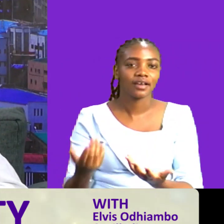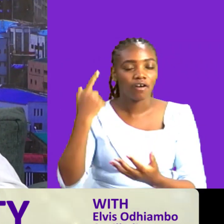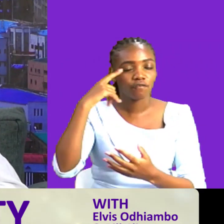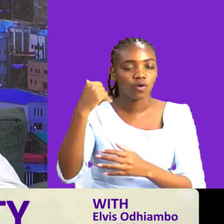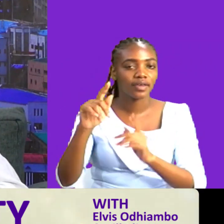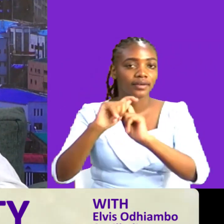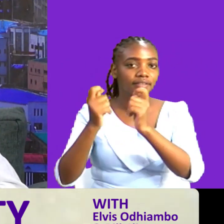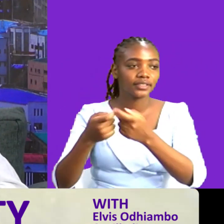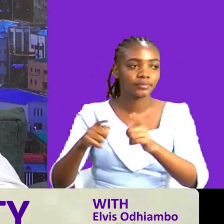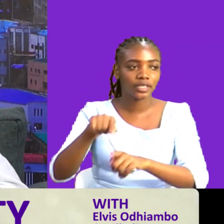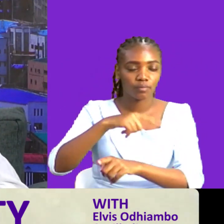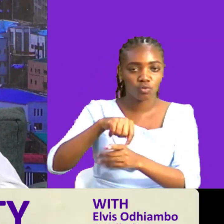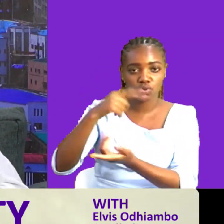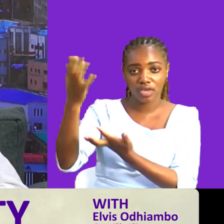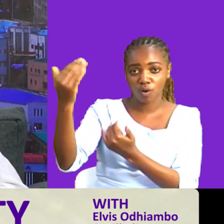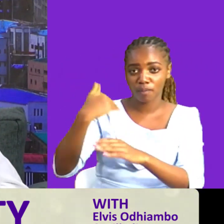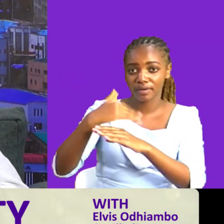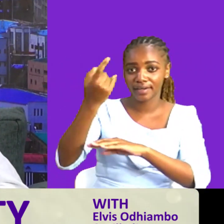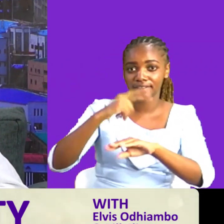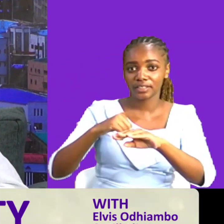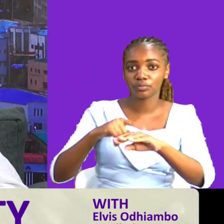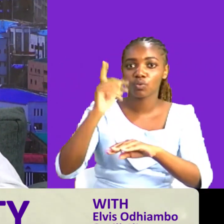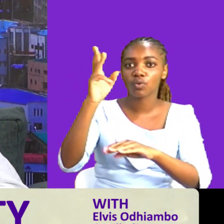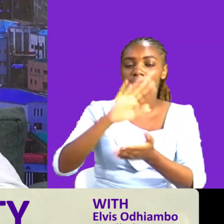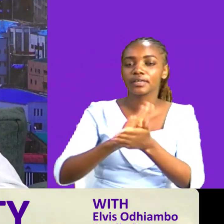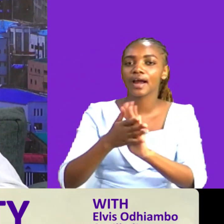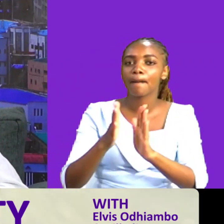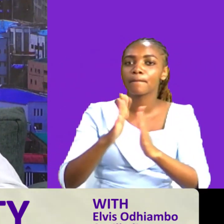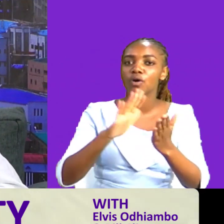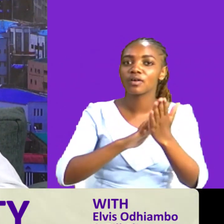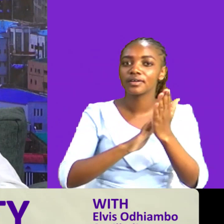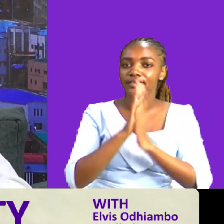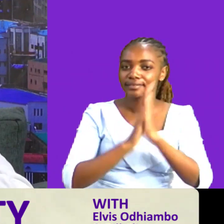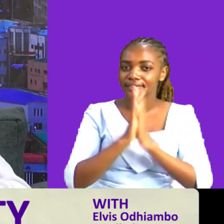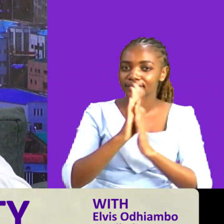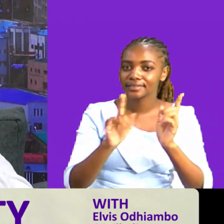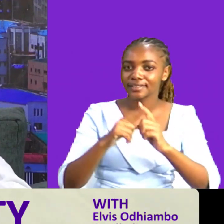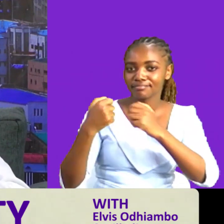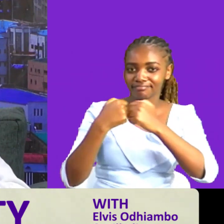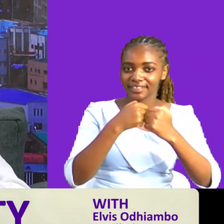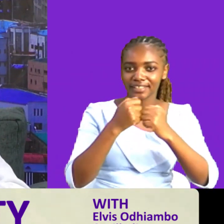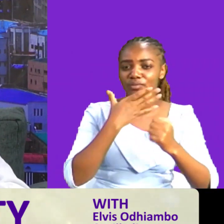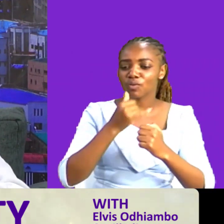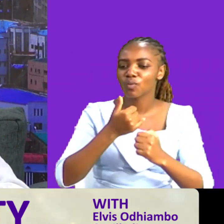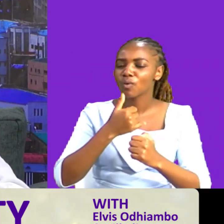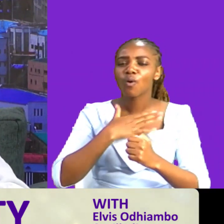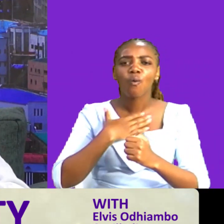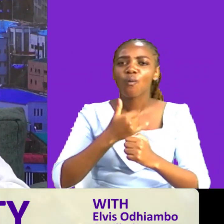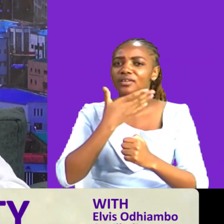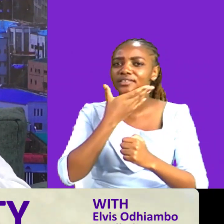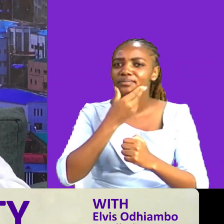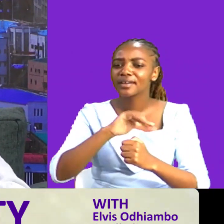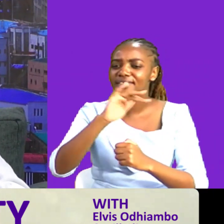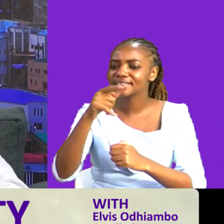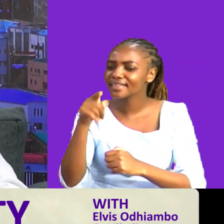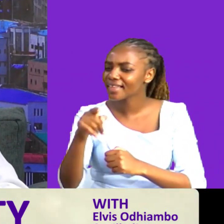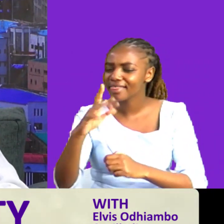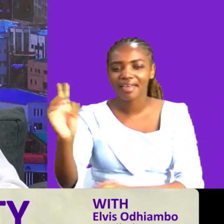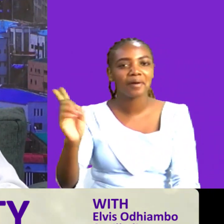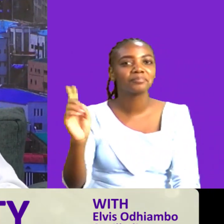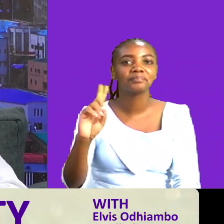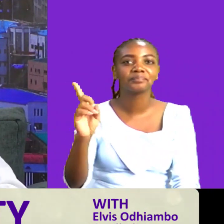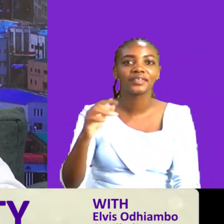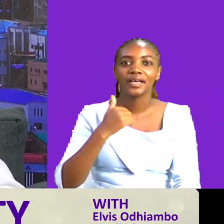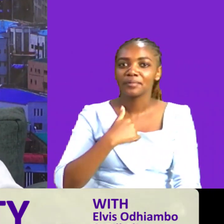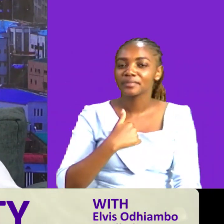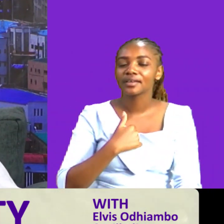team, and we hope that next season it will be more interesting and more challenging. Hatutaki Man City fike pale tena. I believe I